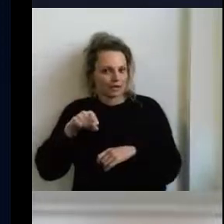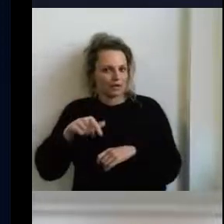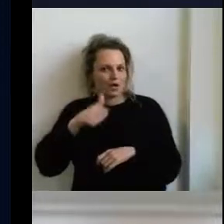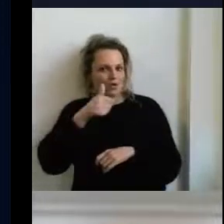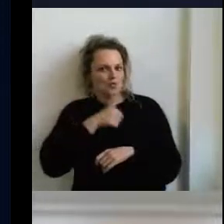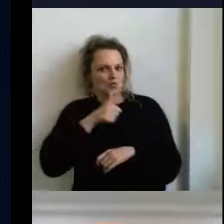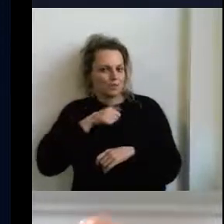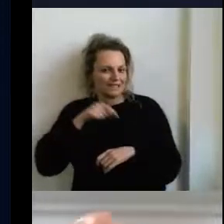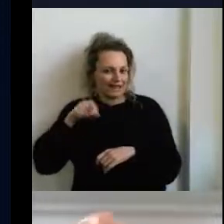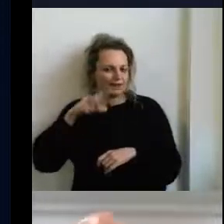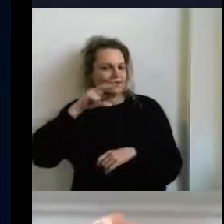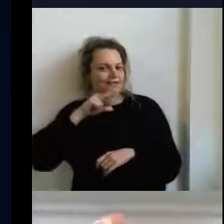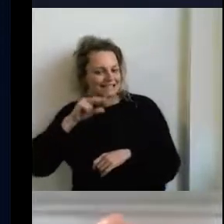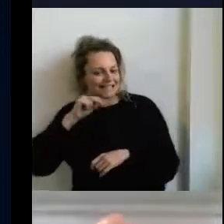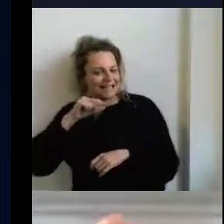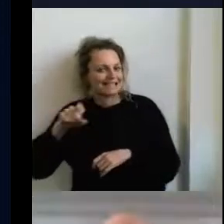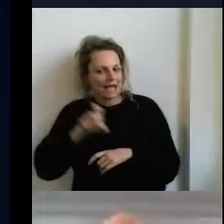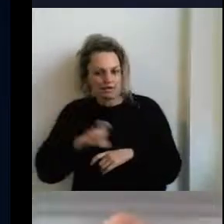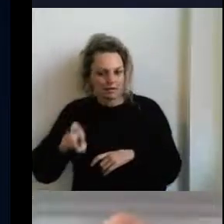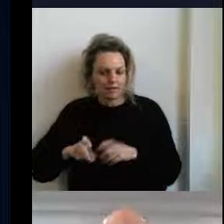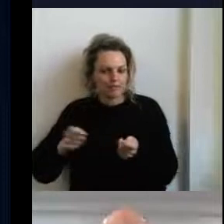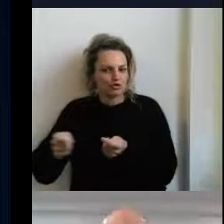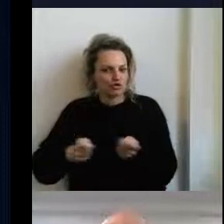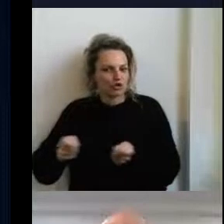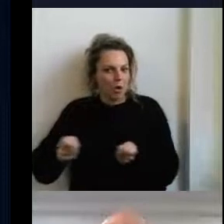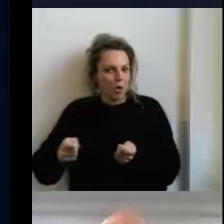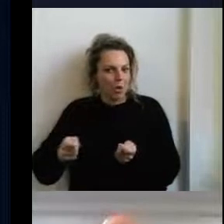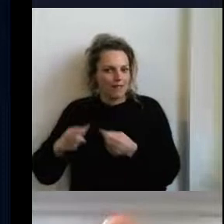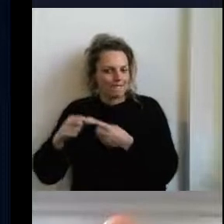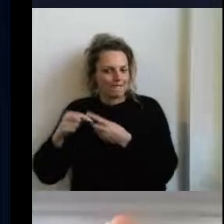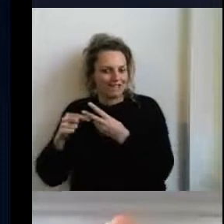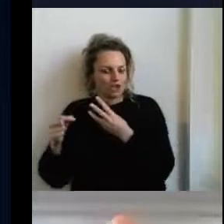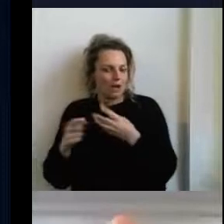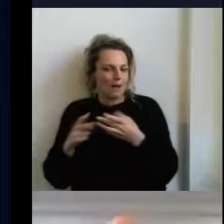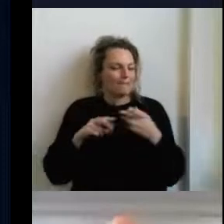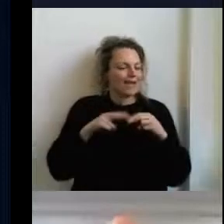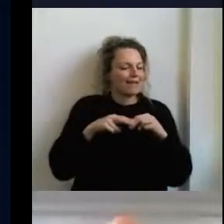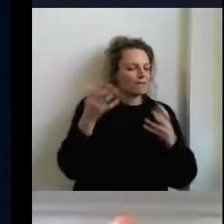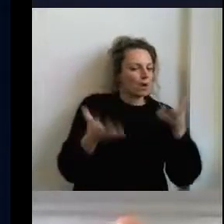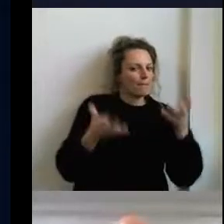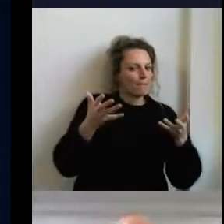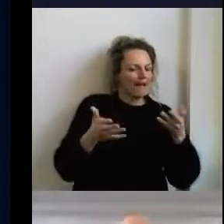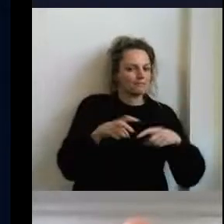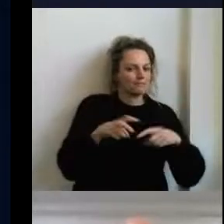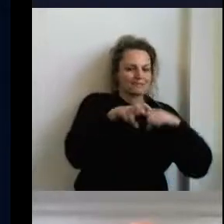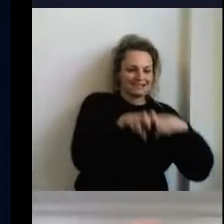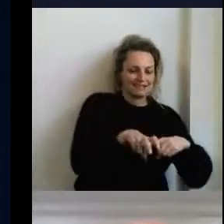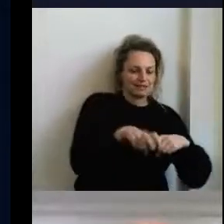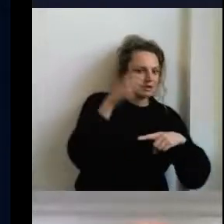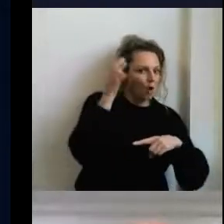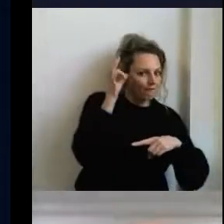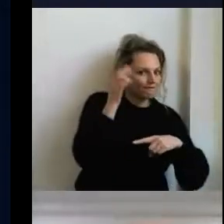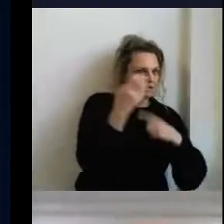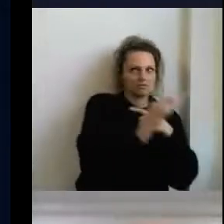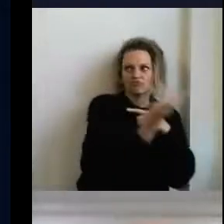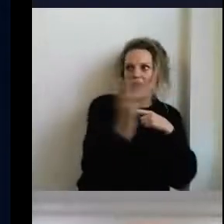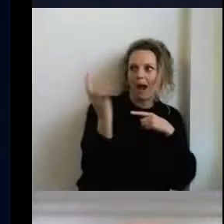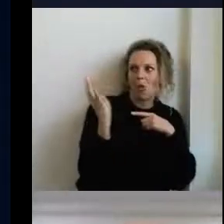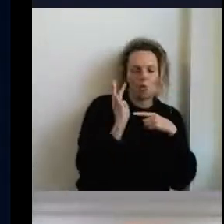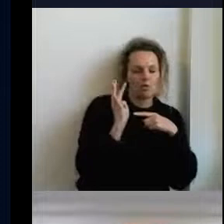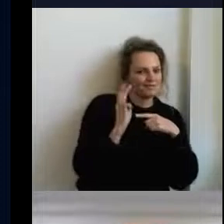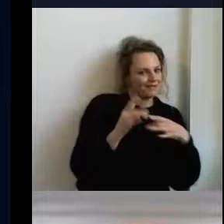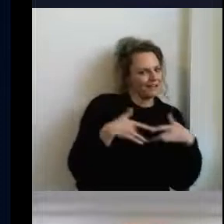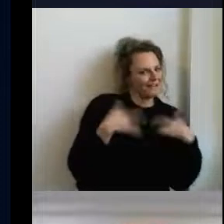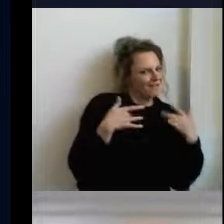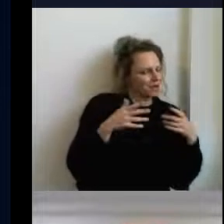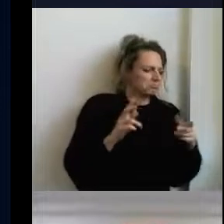feature than if I was sitting, you know, in the office with other people. So I think it's a feature that people will probably use a little bit more. I think it